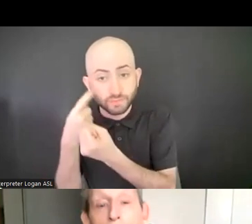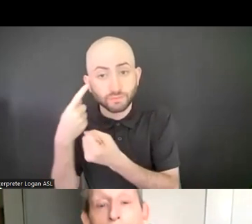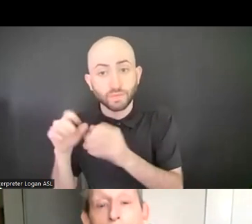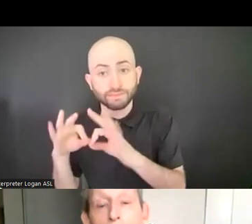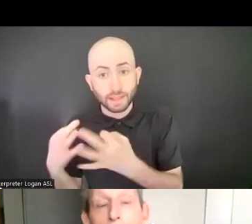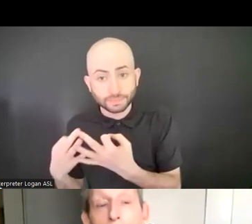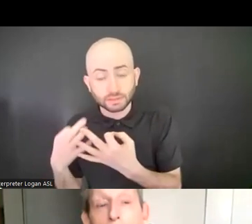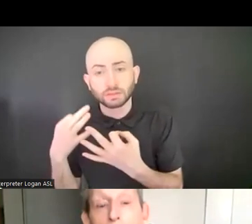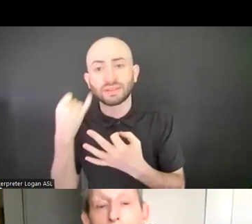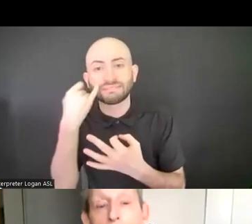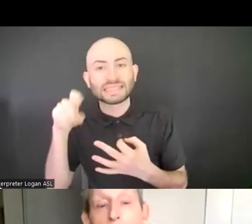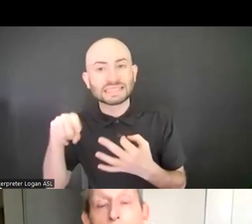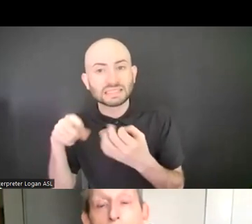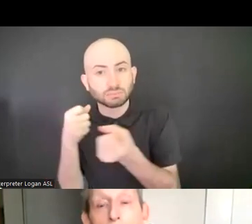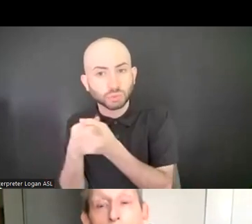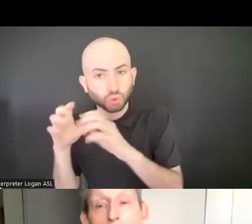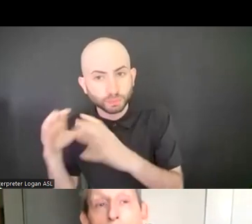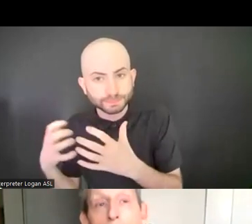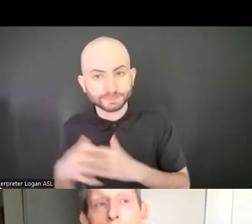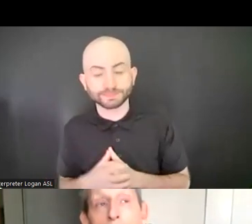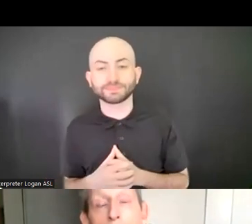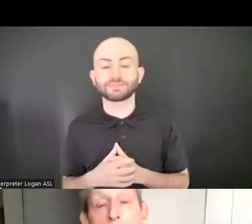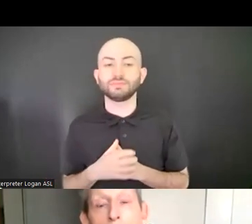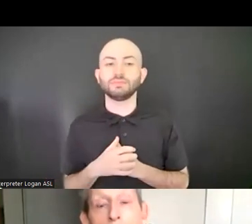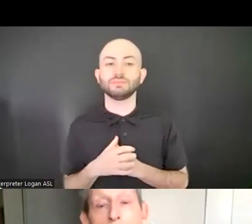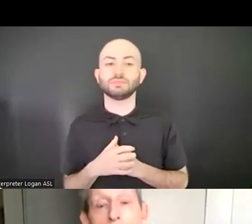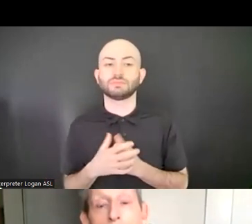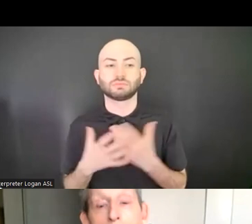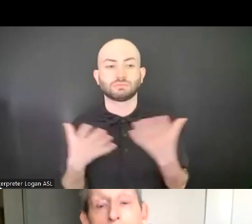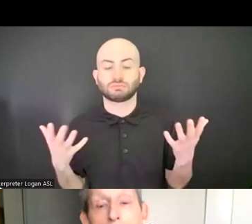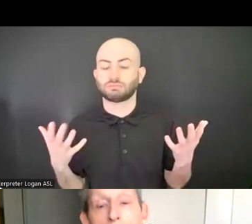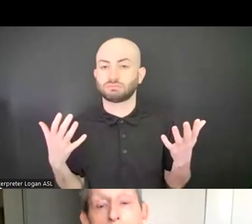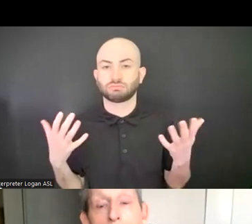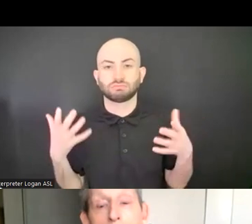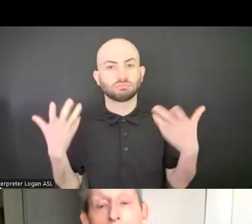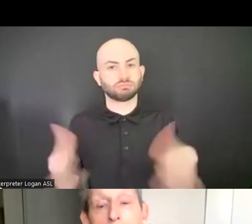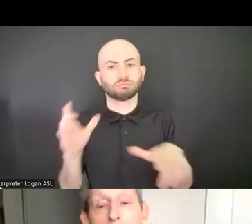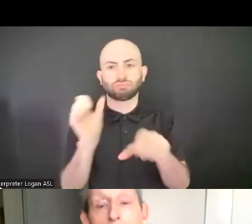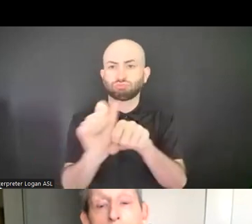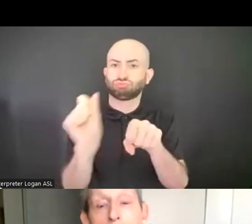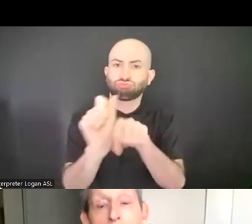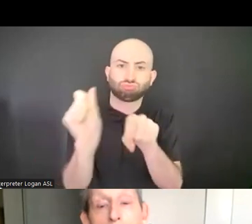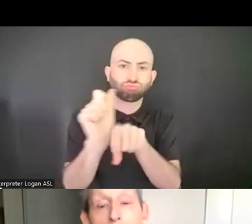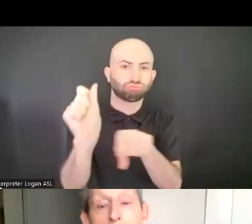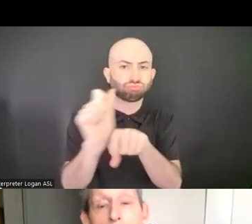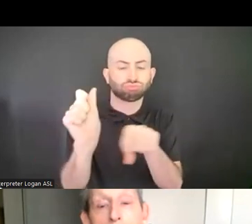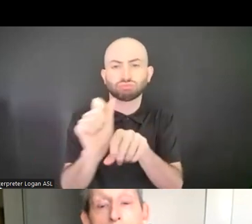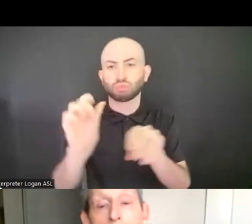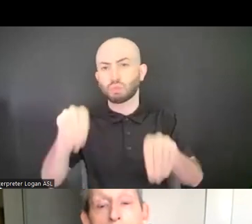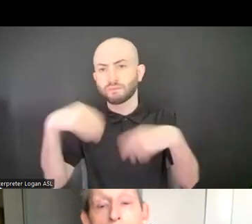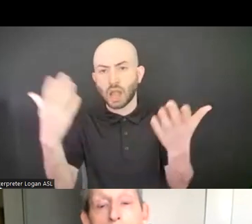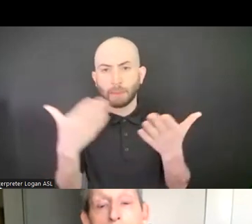um um they have worked on providing materials